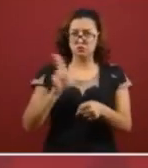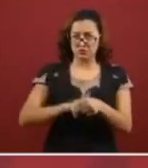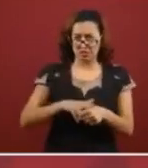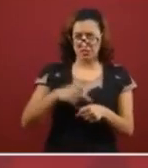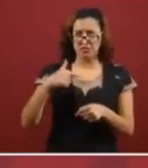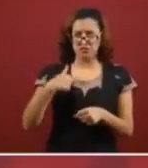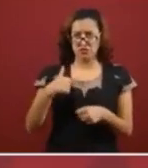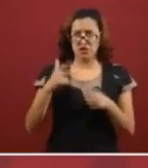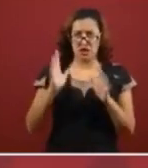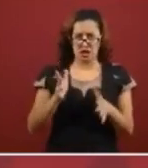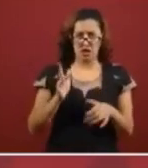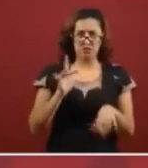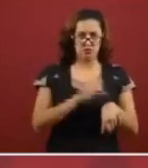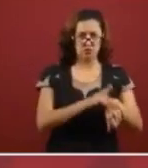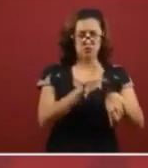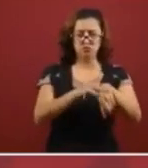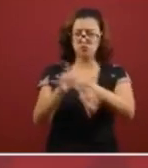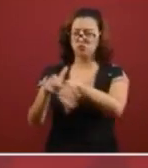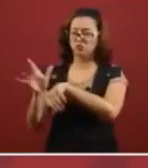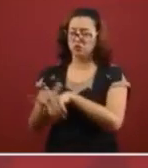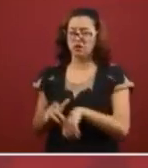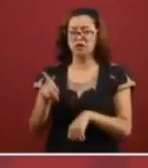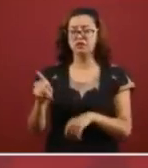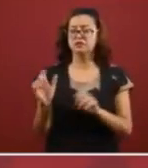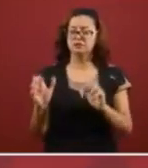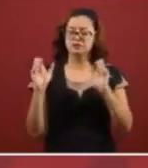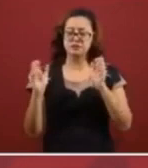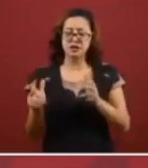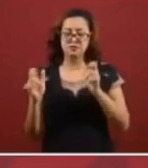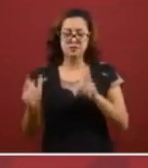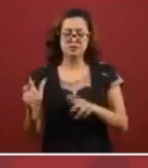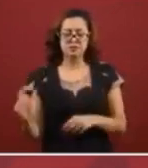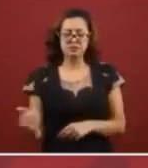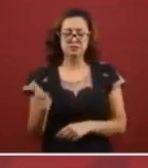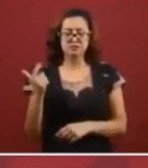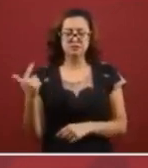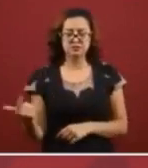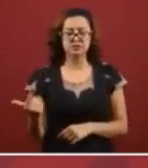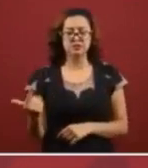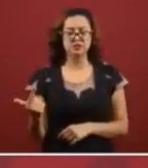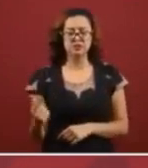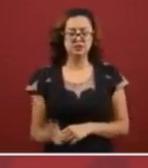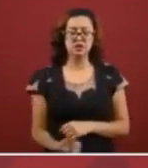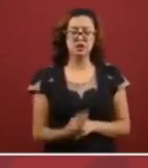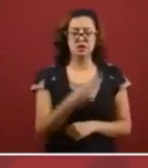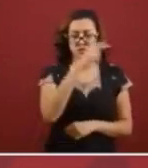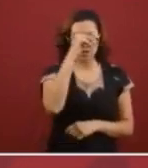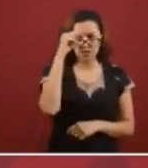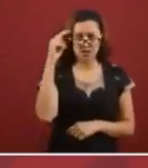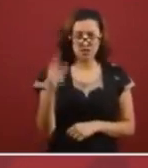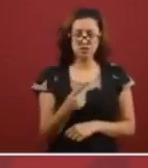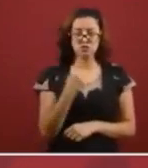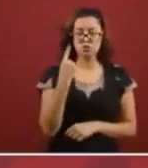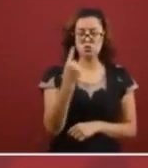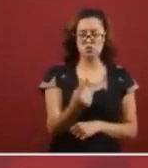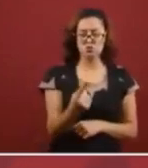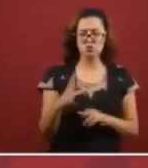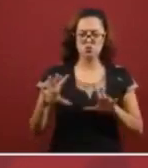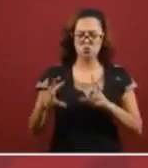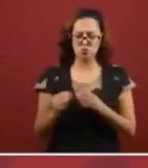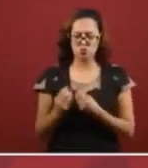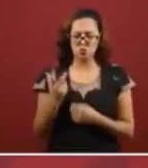these 13 hospitals that I 7 in Chiapas, 1 in Nayarit,